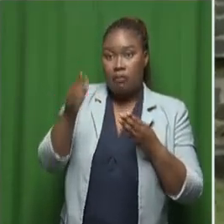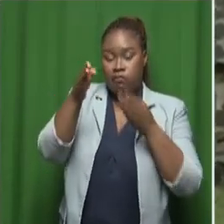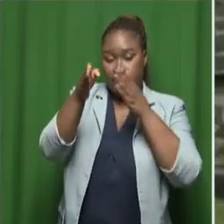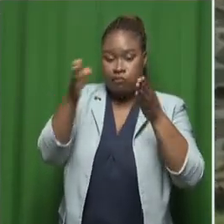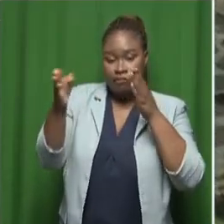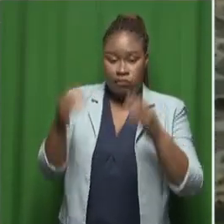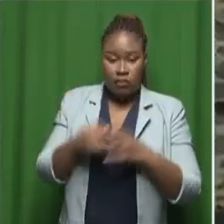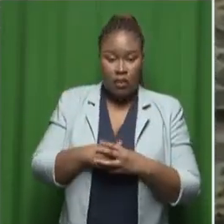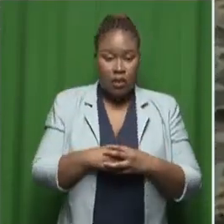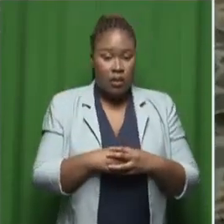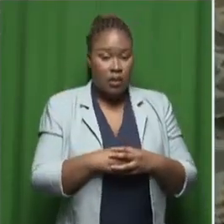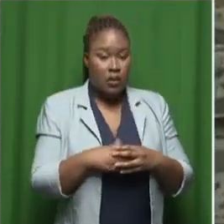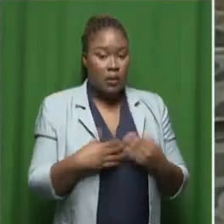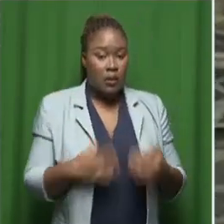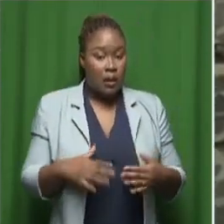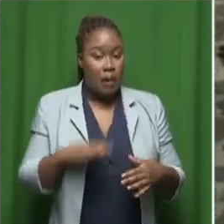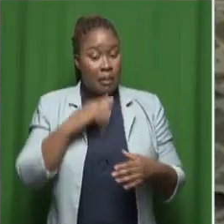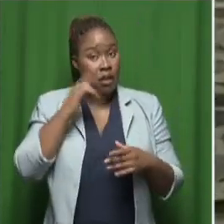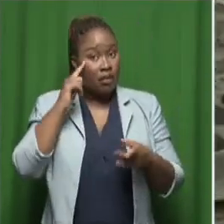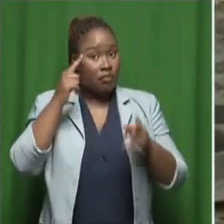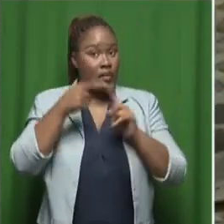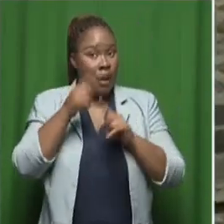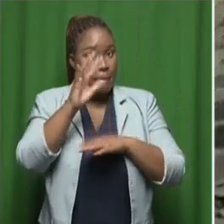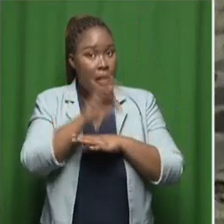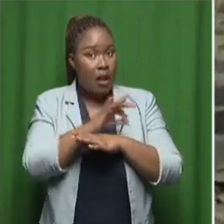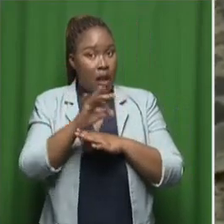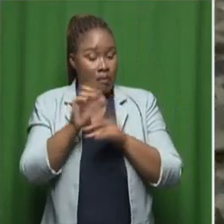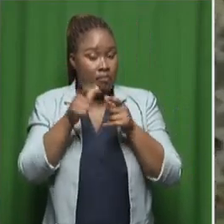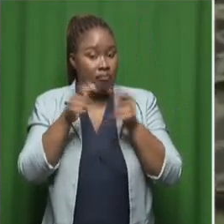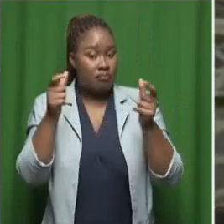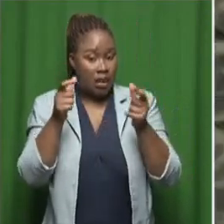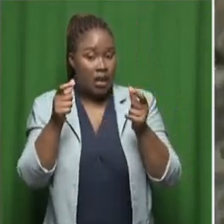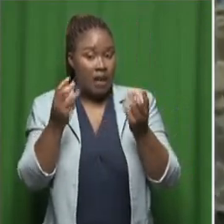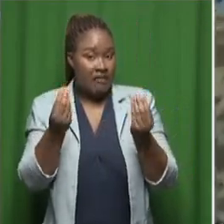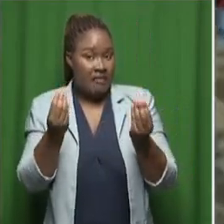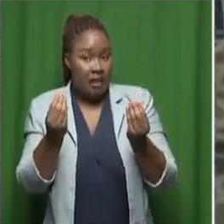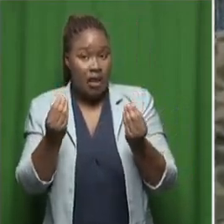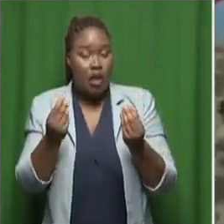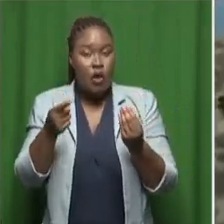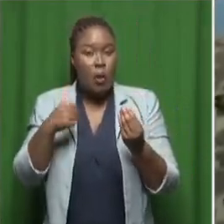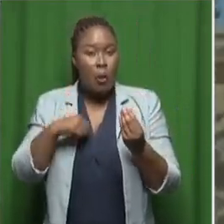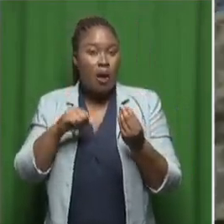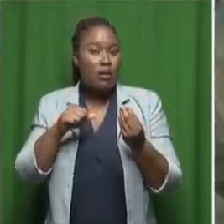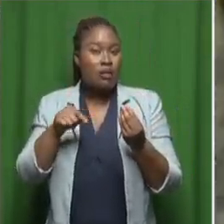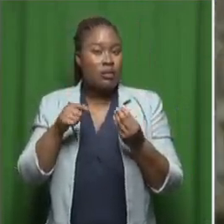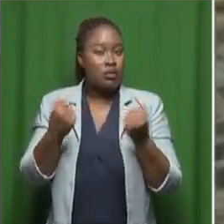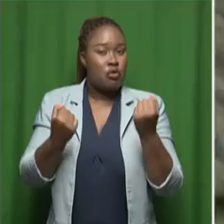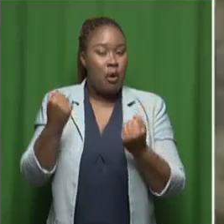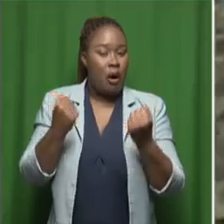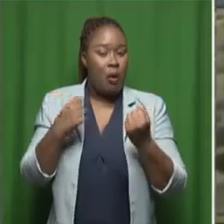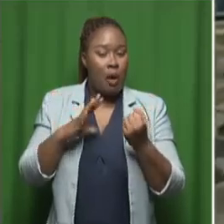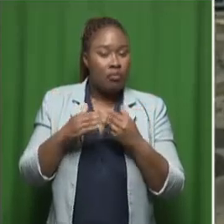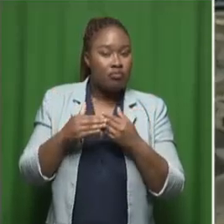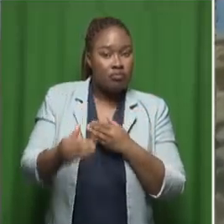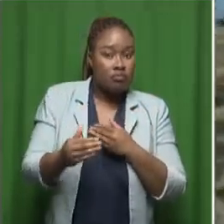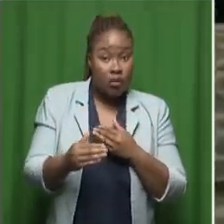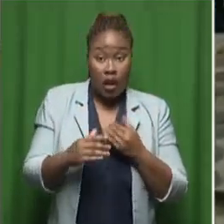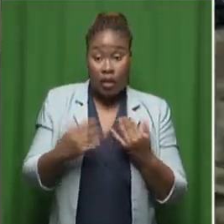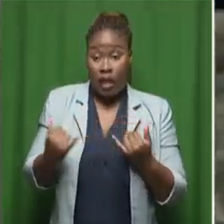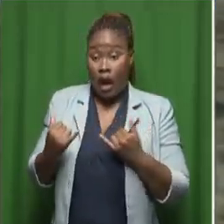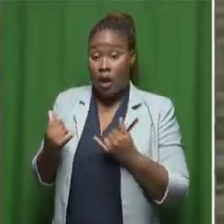a bigger plan here, JP. Yes. So what are you hoping to do with this vehicle? And of course, you at the investment